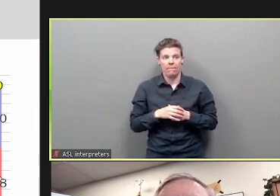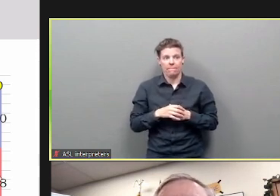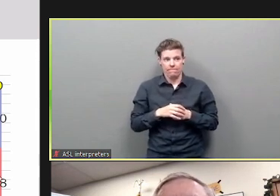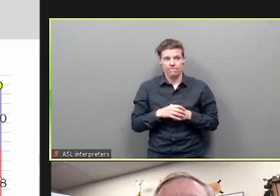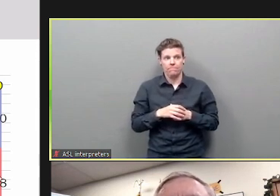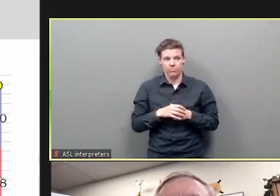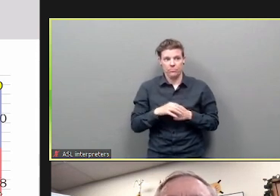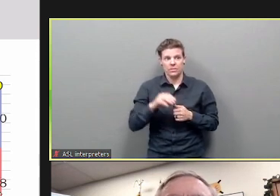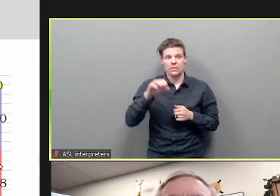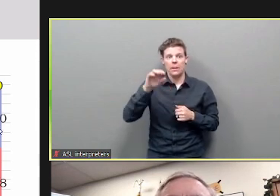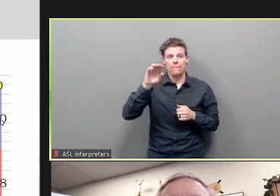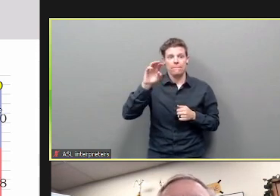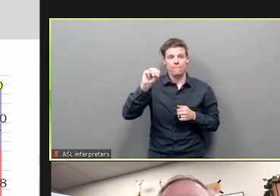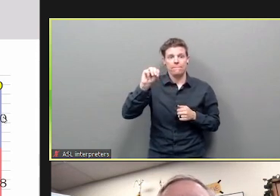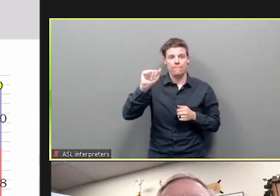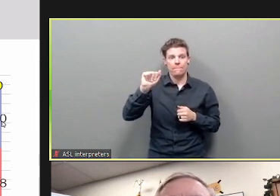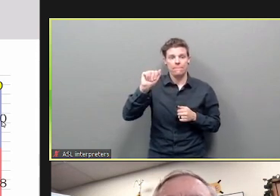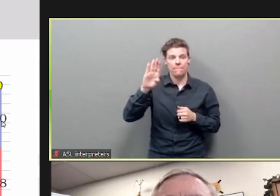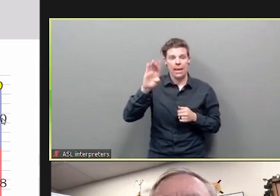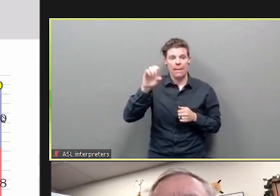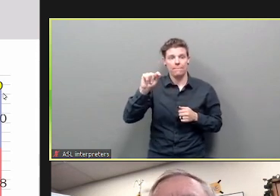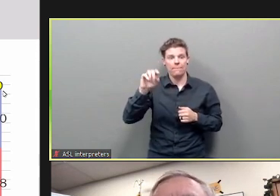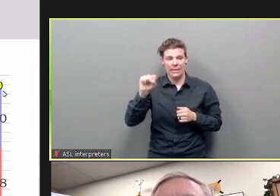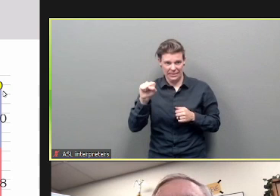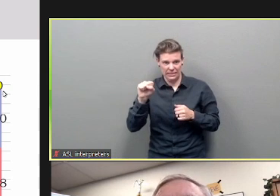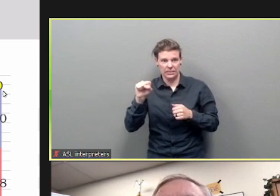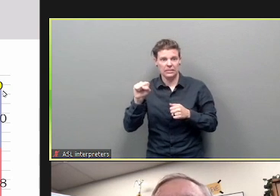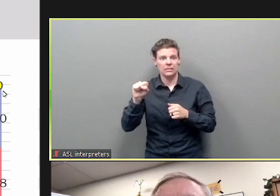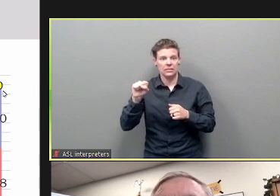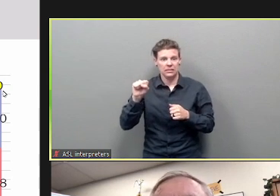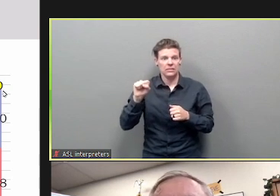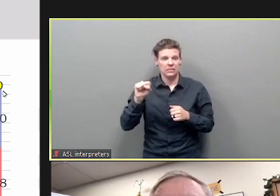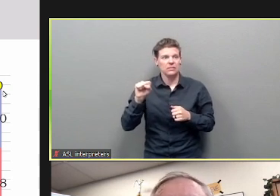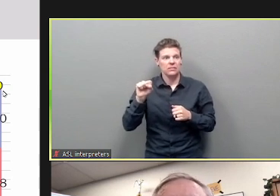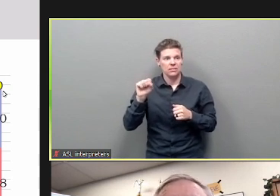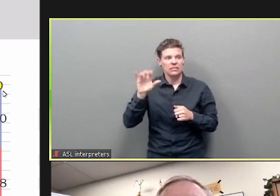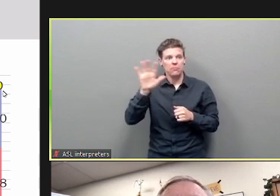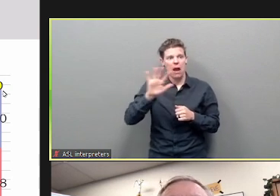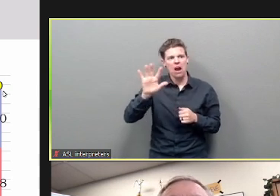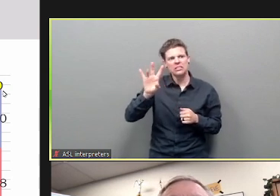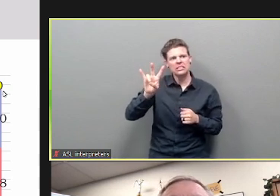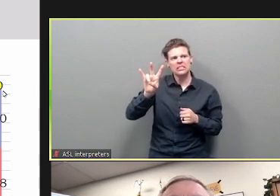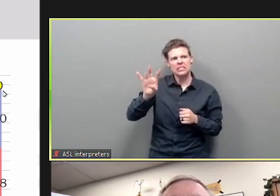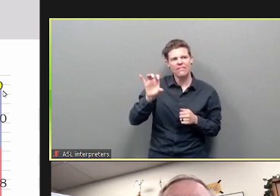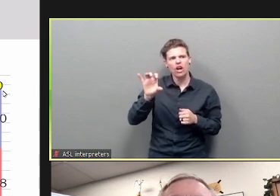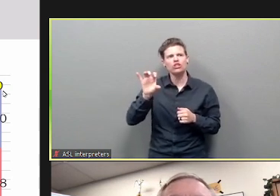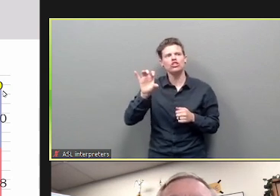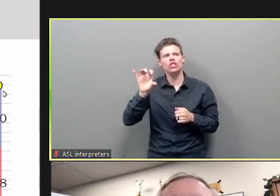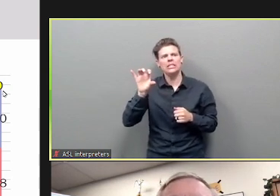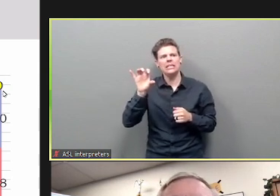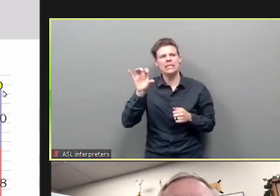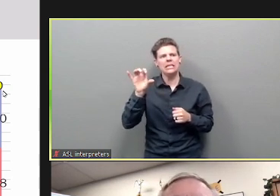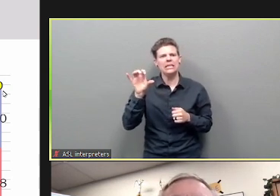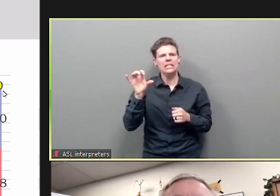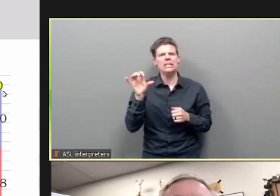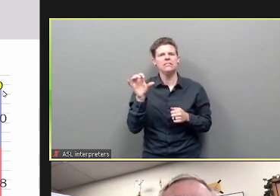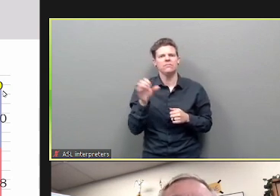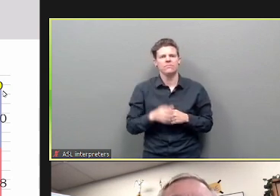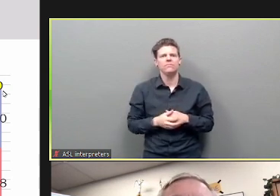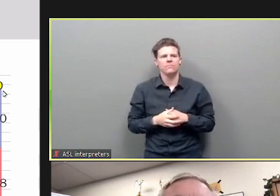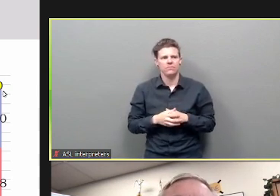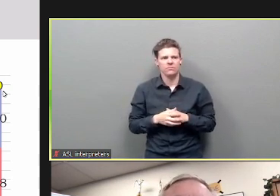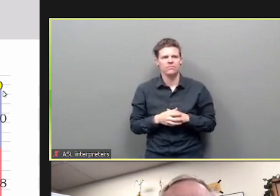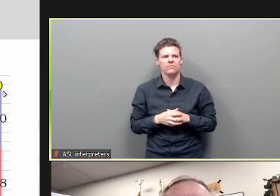Regeneron, 620 doses, Sotrovimab, 70 doses. And the problem with that is that we are